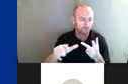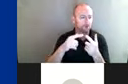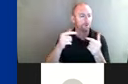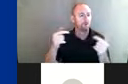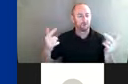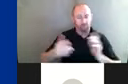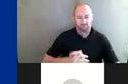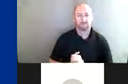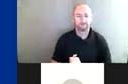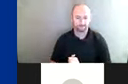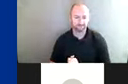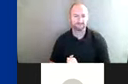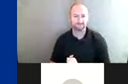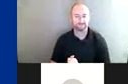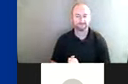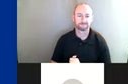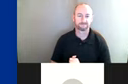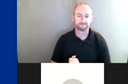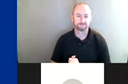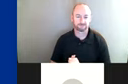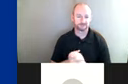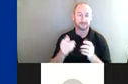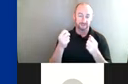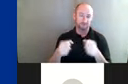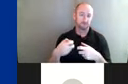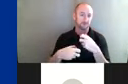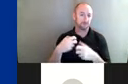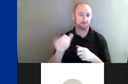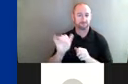that blankets these slopes that can be problematic as well.